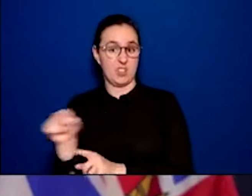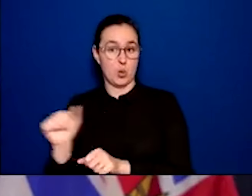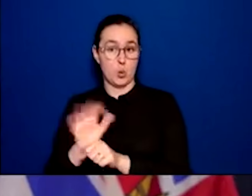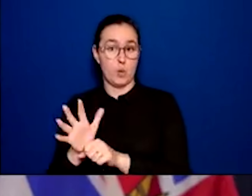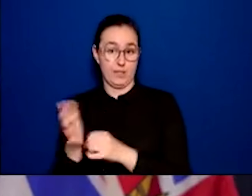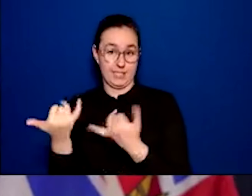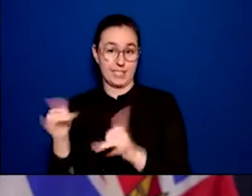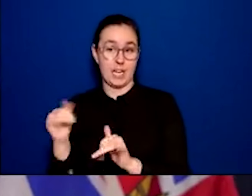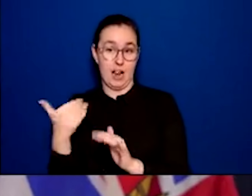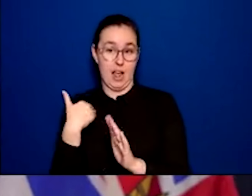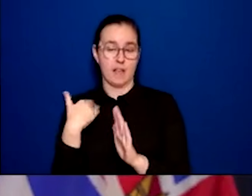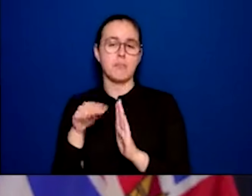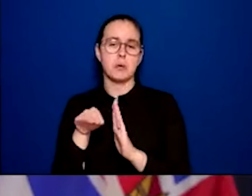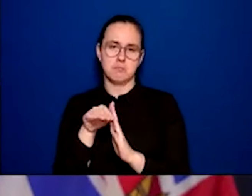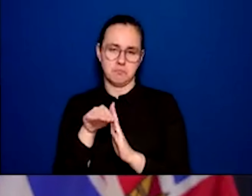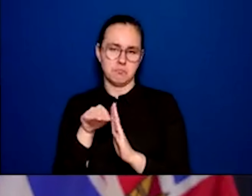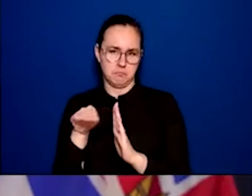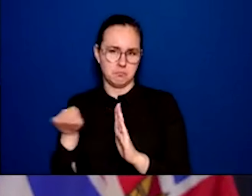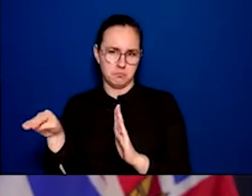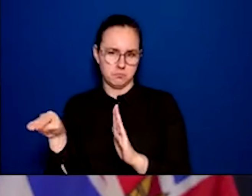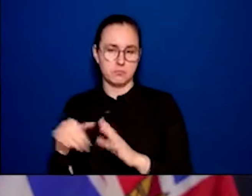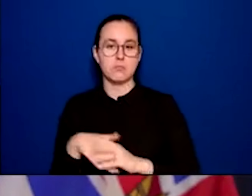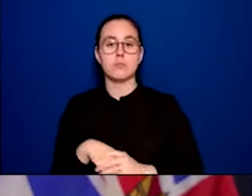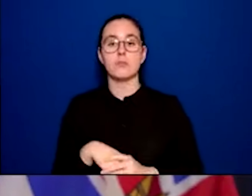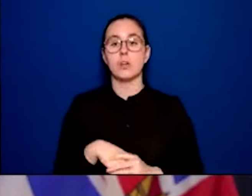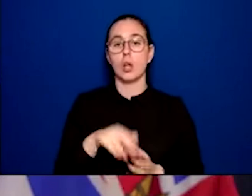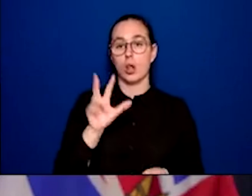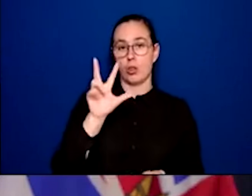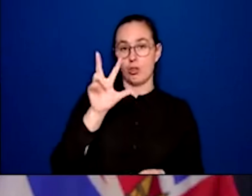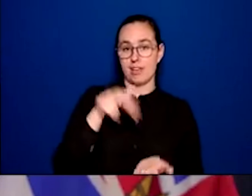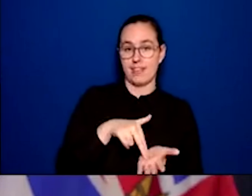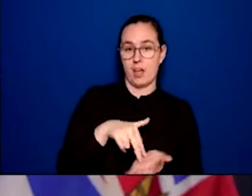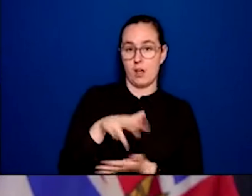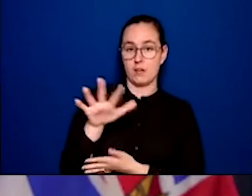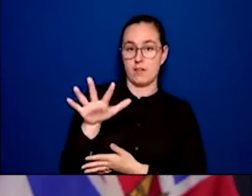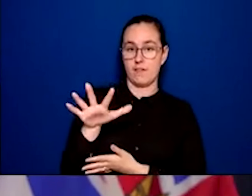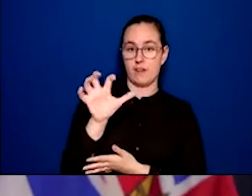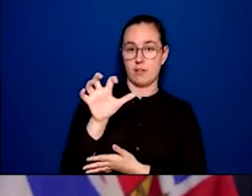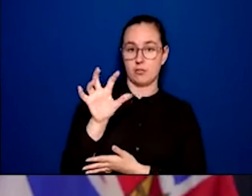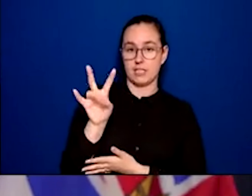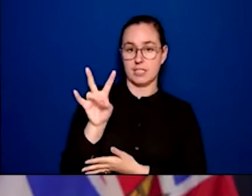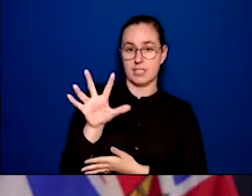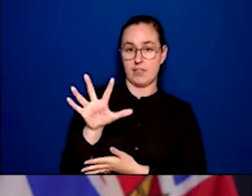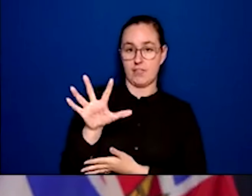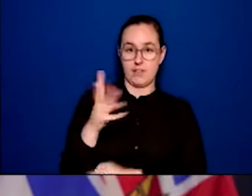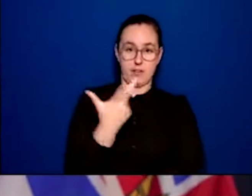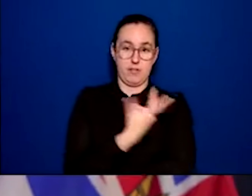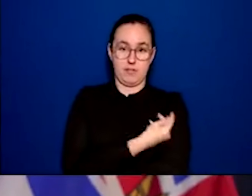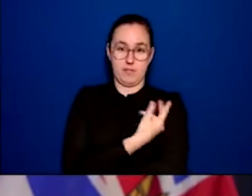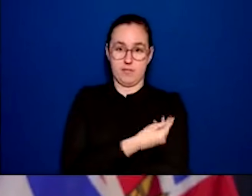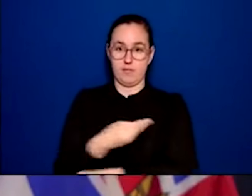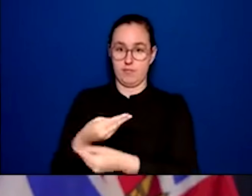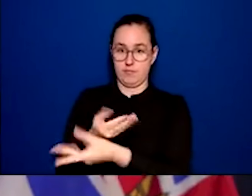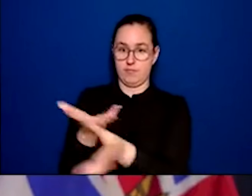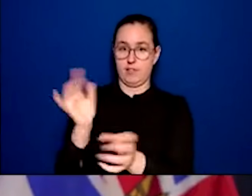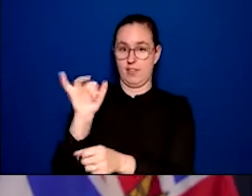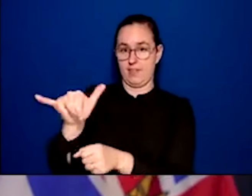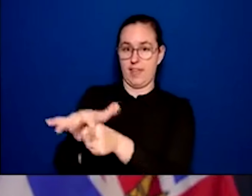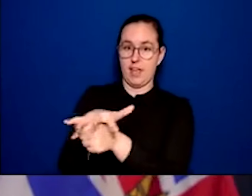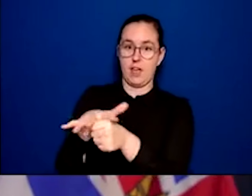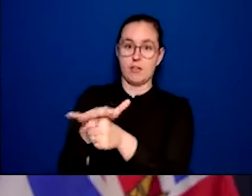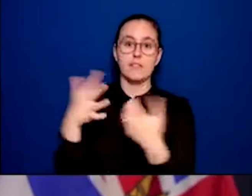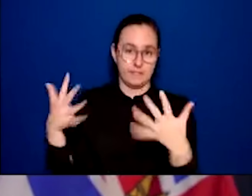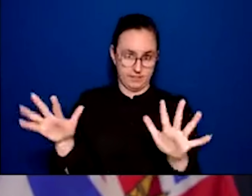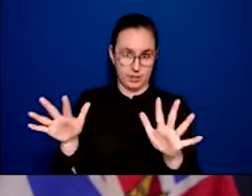Just so we understand, 3,575 doses have been administered on site. That's 1,985 first doses